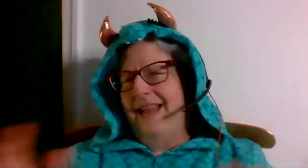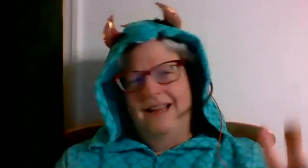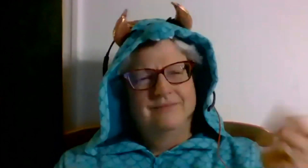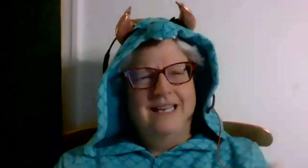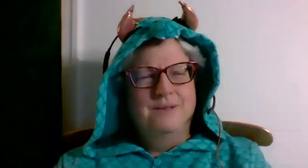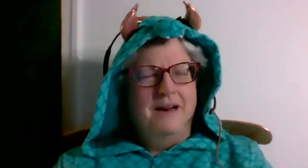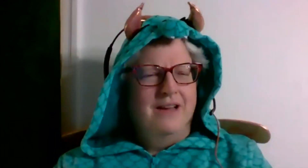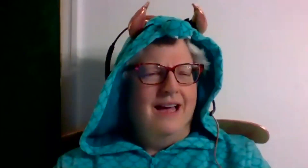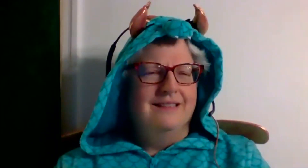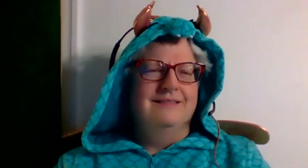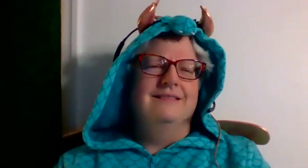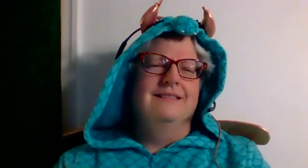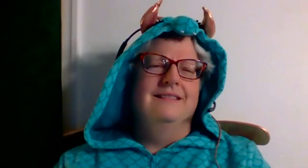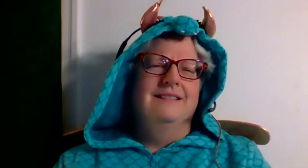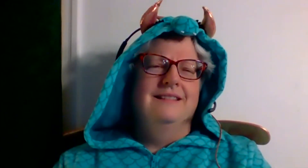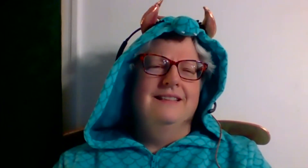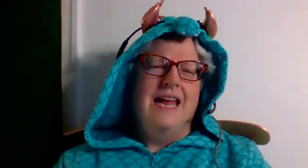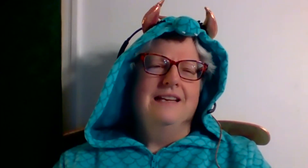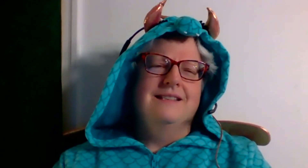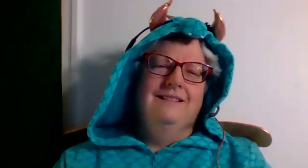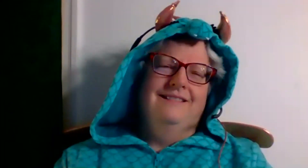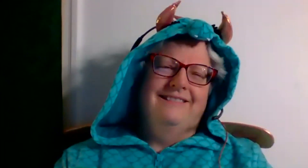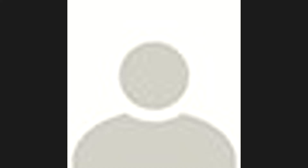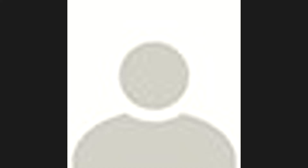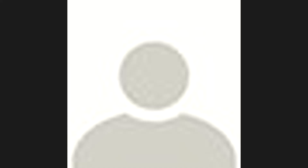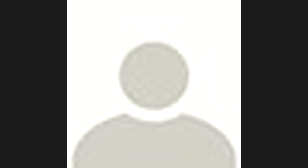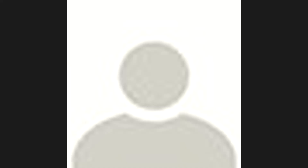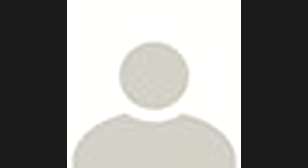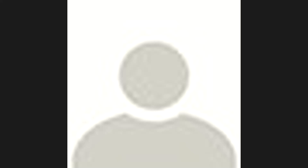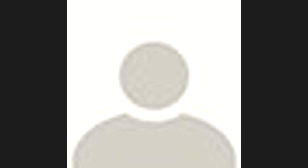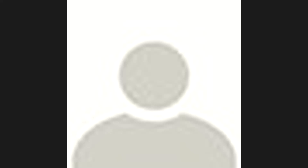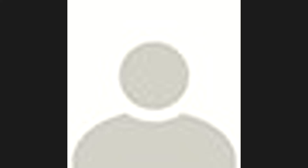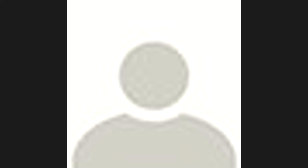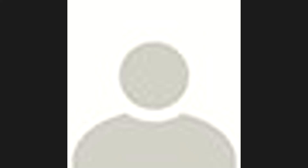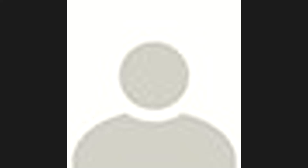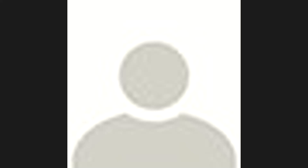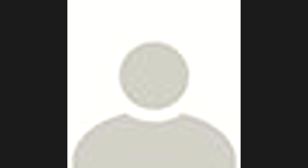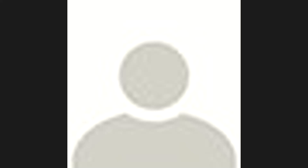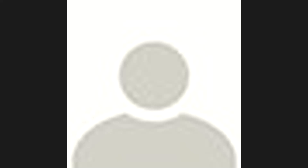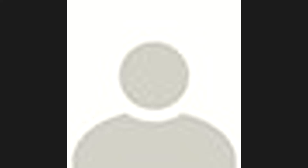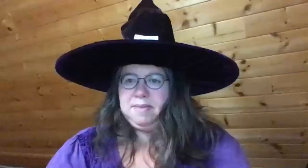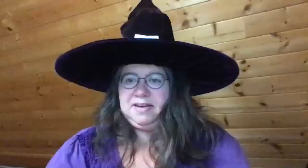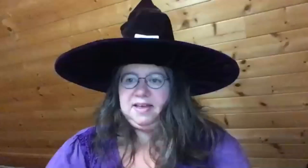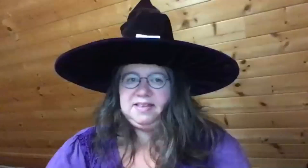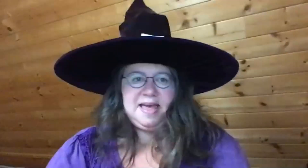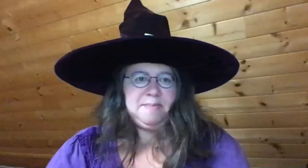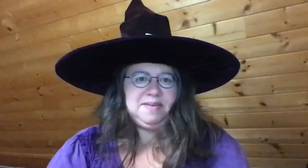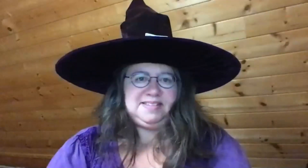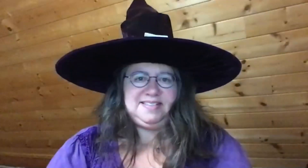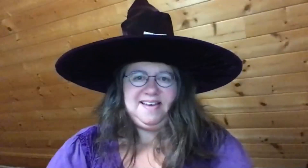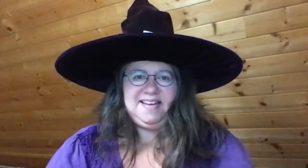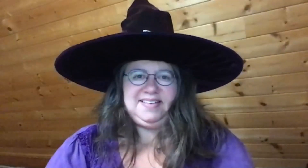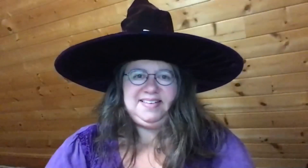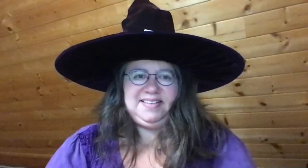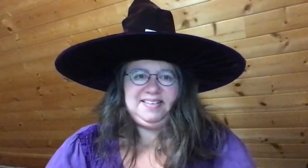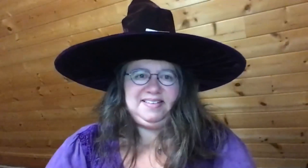that, yeah, that's what I've got. Thanks. Thank you. Great, thank you. And then Amanda M is